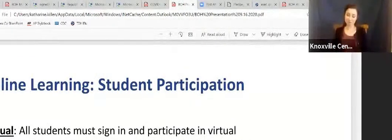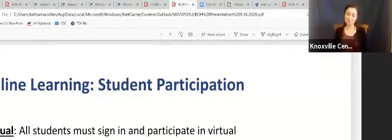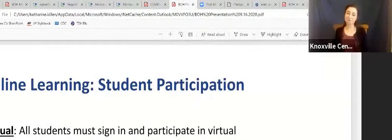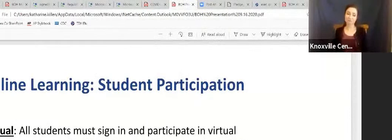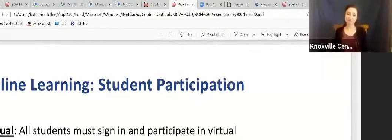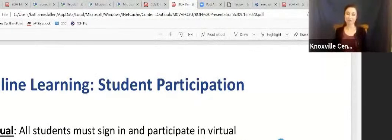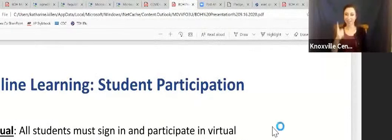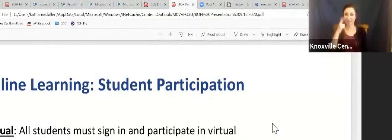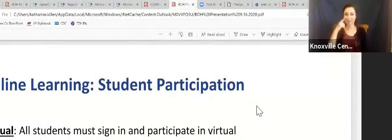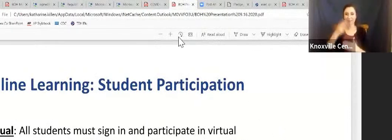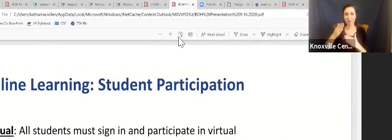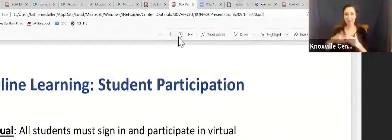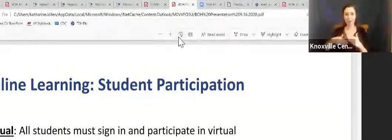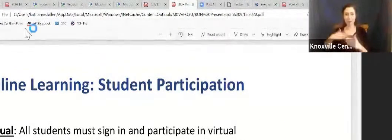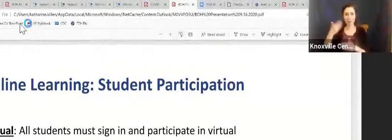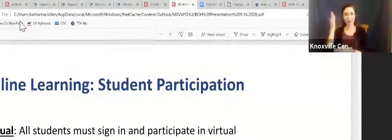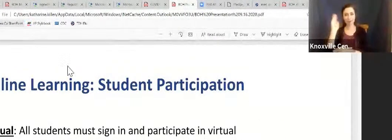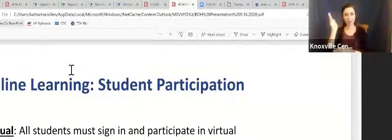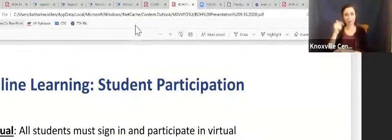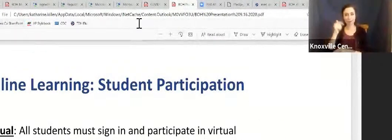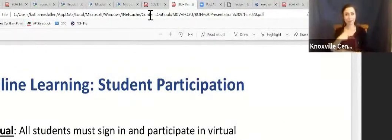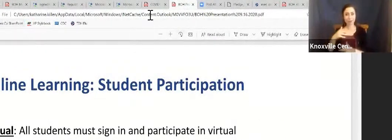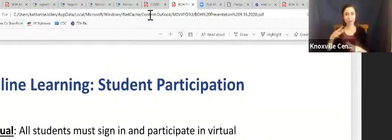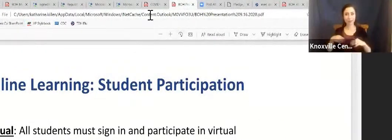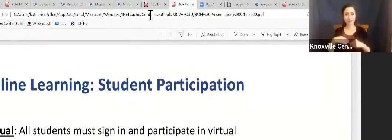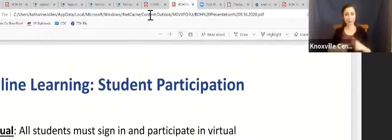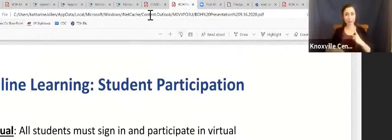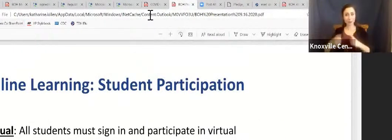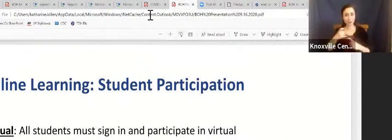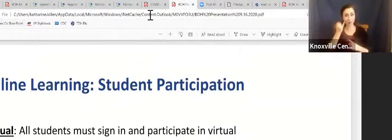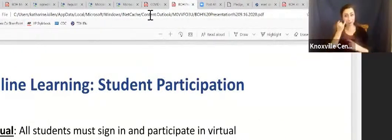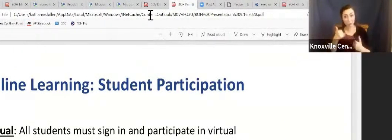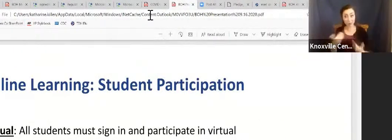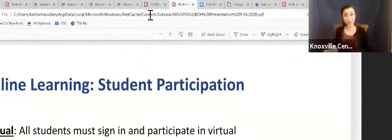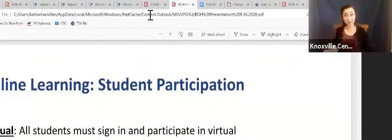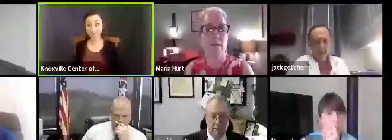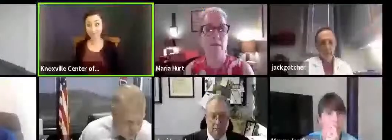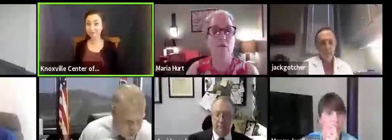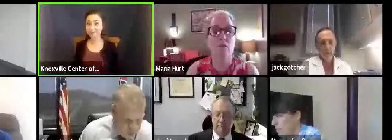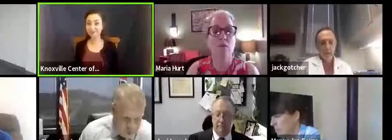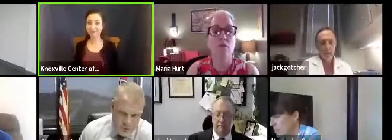So I think that's the end of my presentation, and I'll take any questions if you have them.